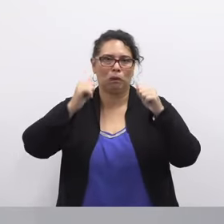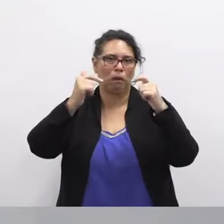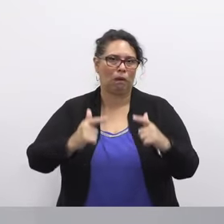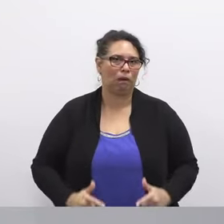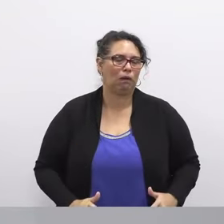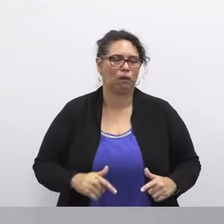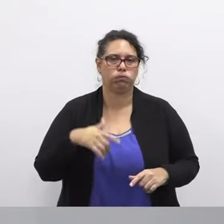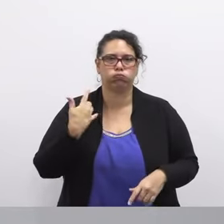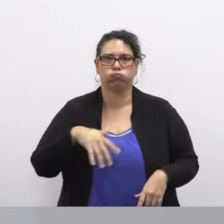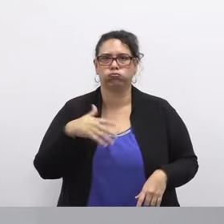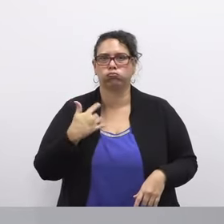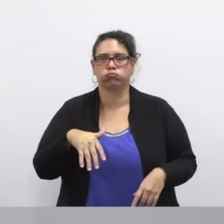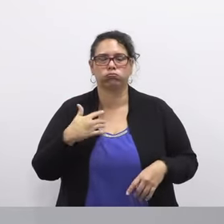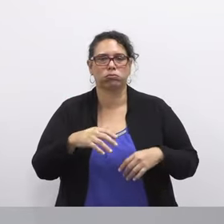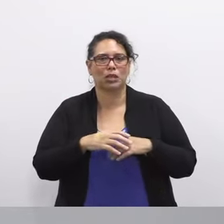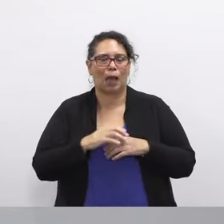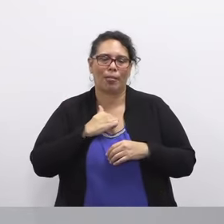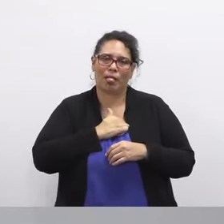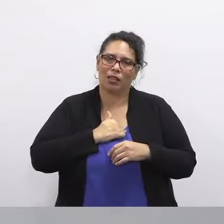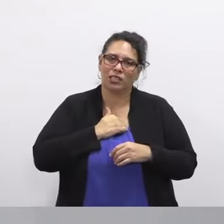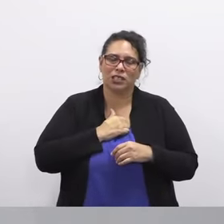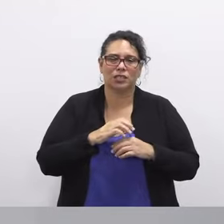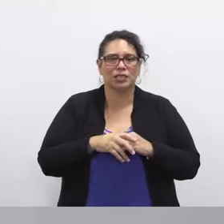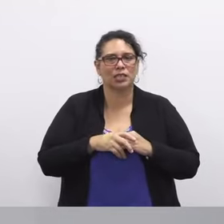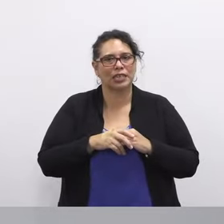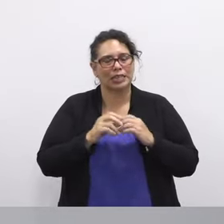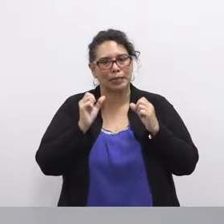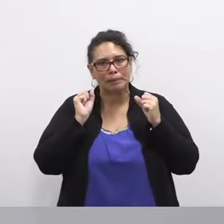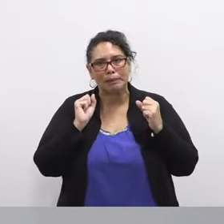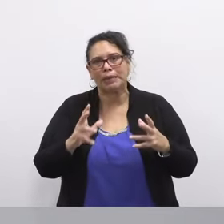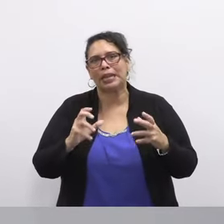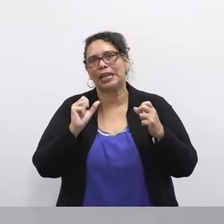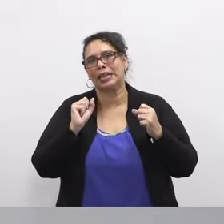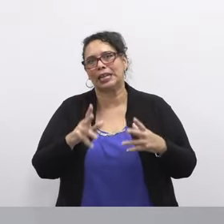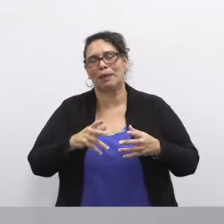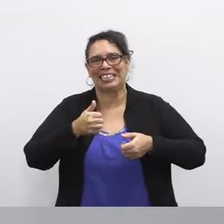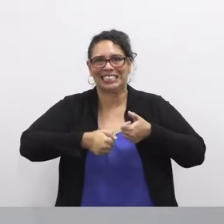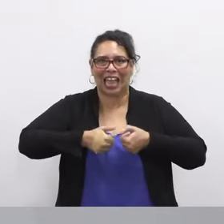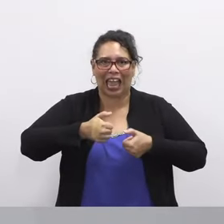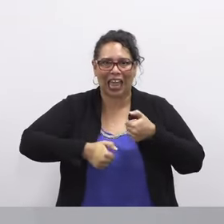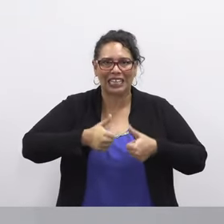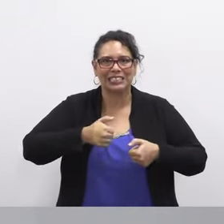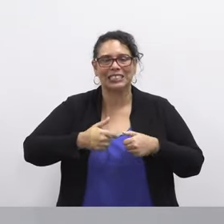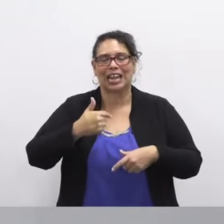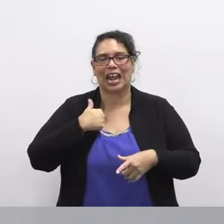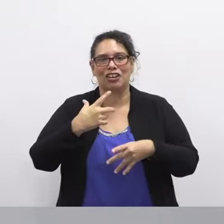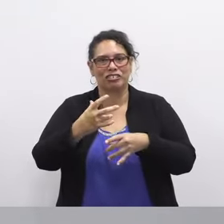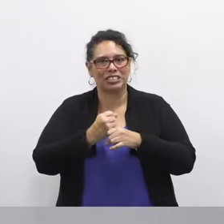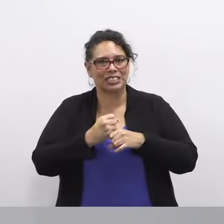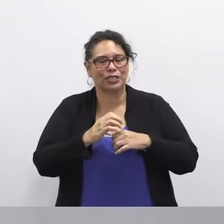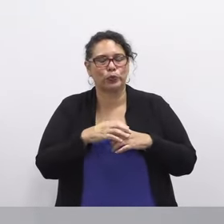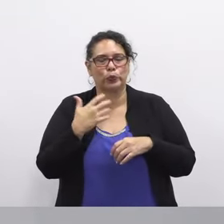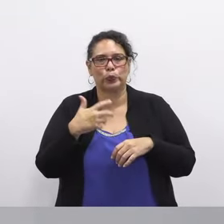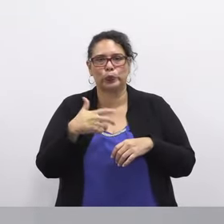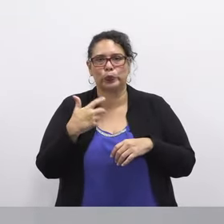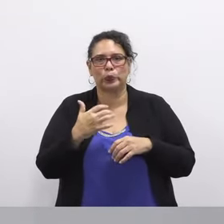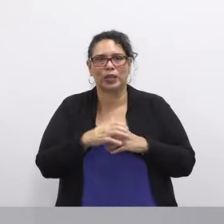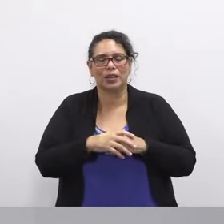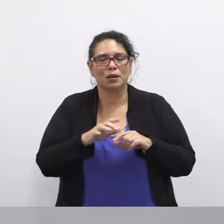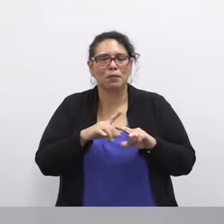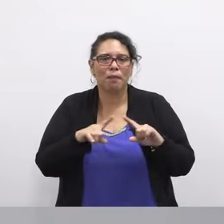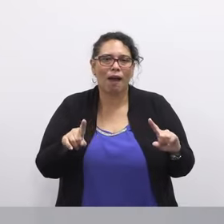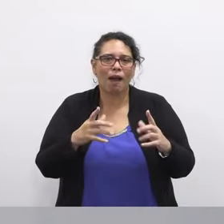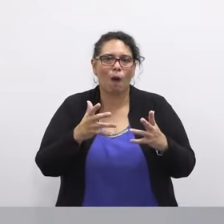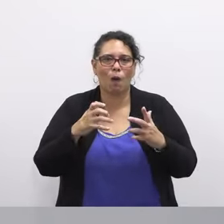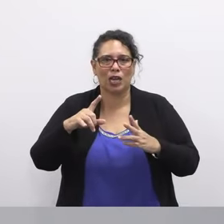emails and or the many, many text messages also that I received. But I just want to